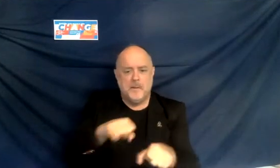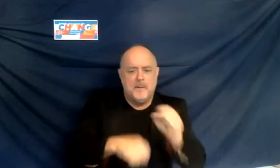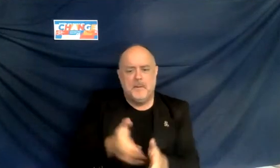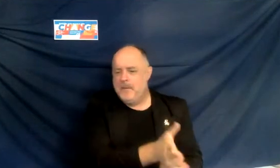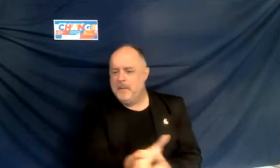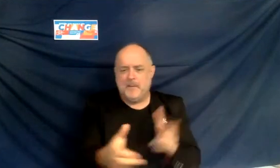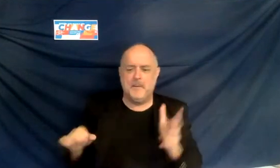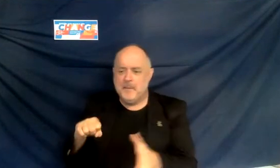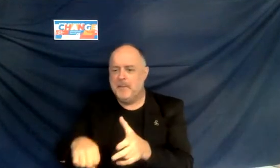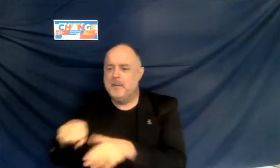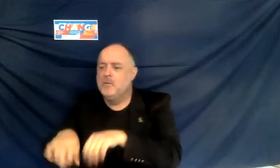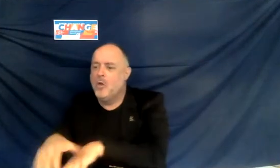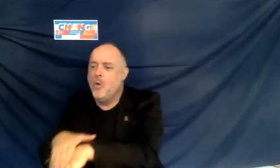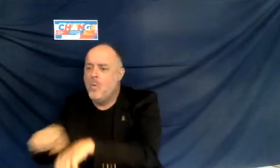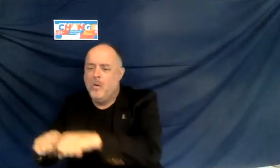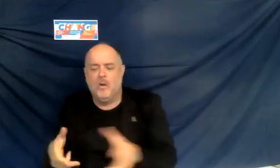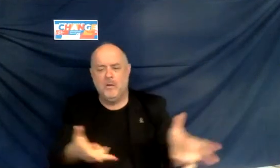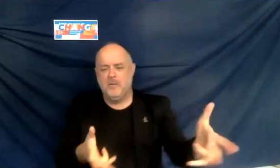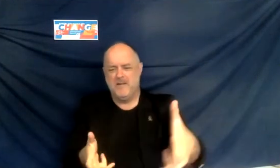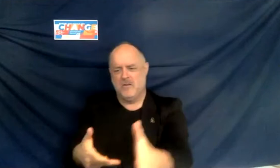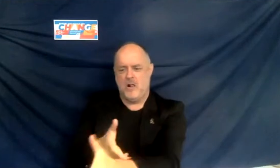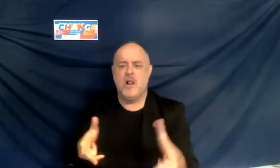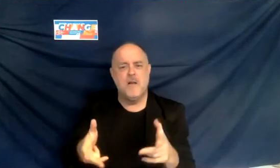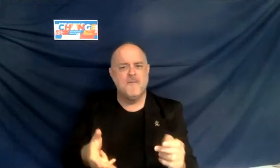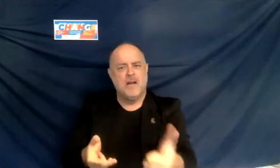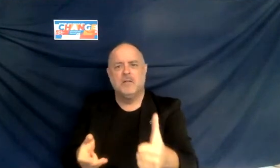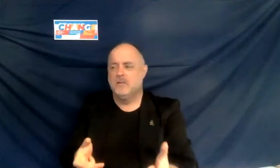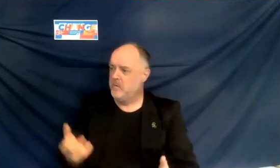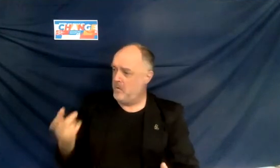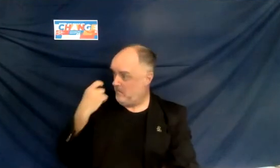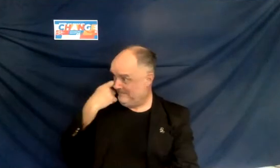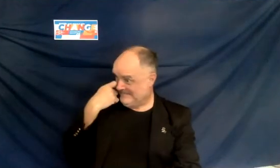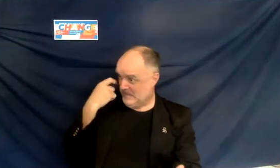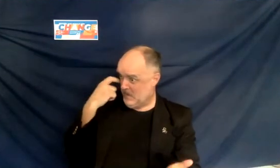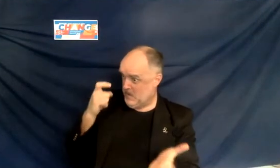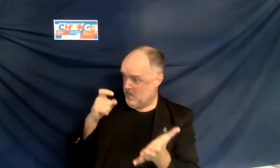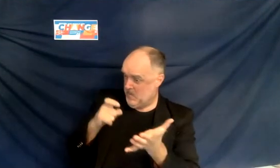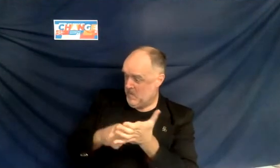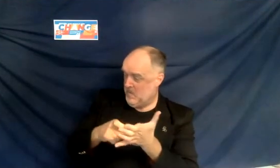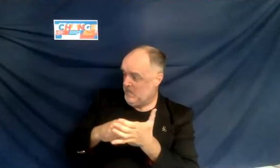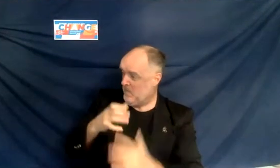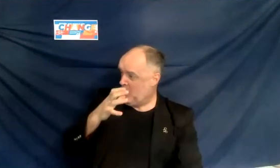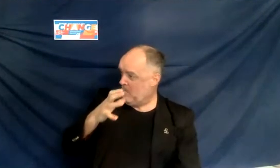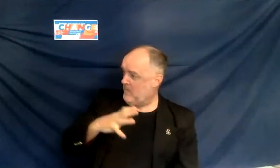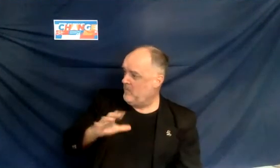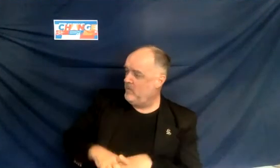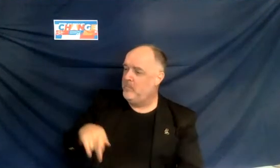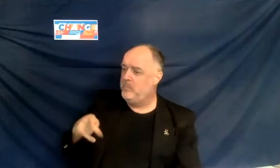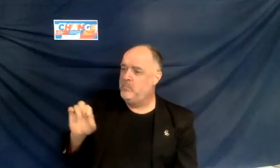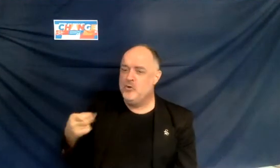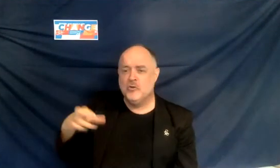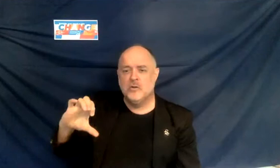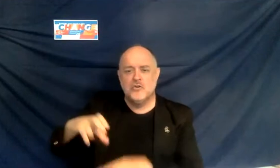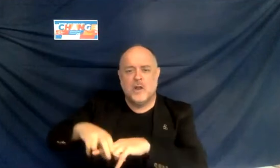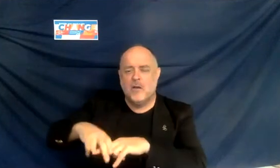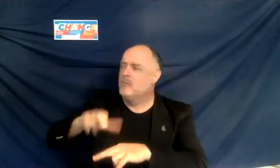as you said, Bill, people like the woman with the pushchair, not pushchair is the wrong word. The walker. The walker, thank